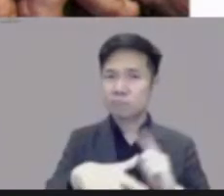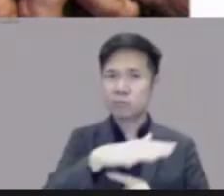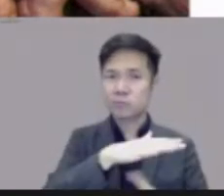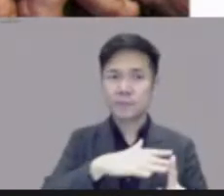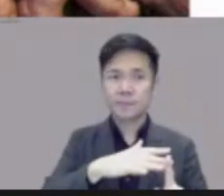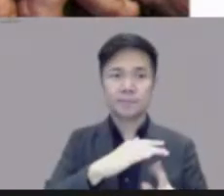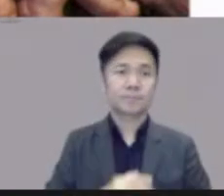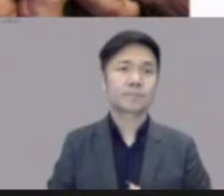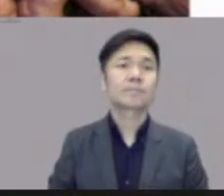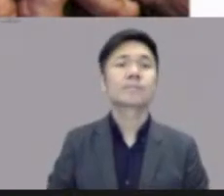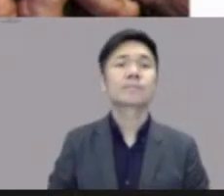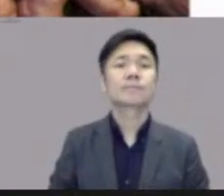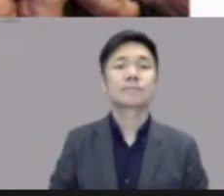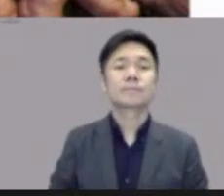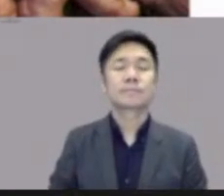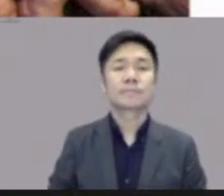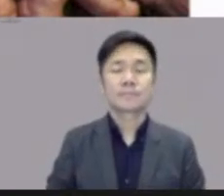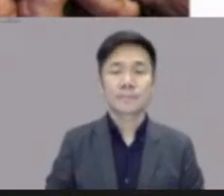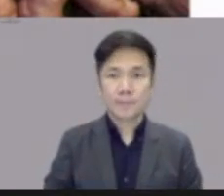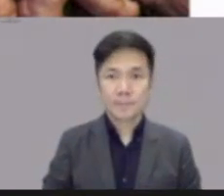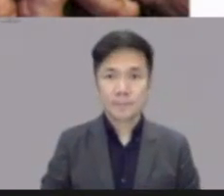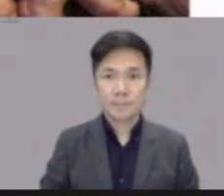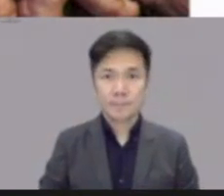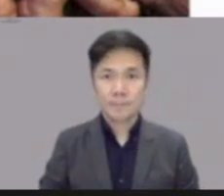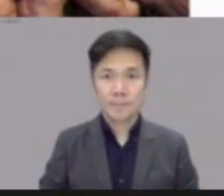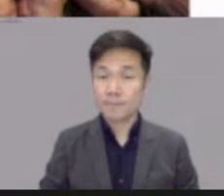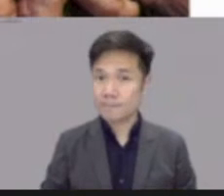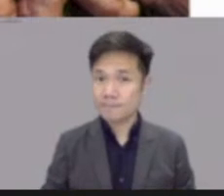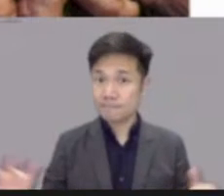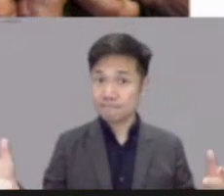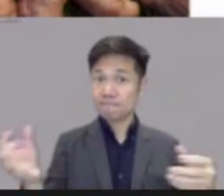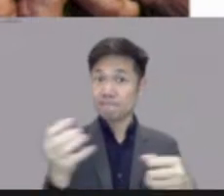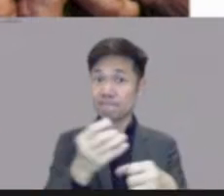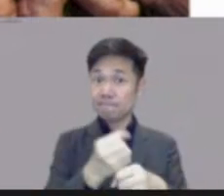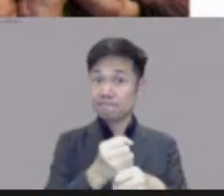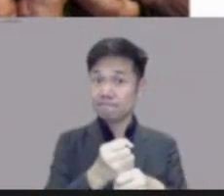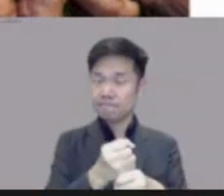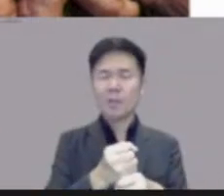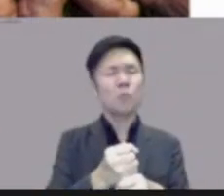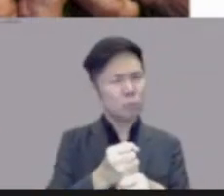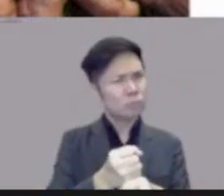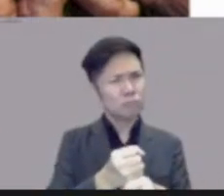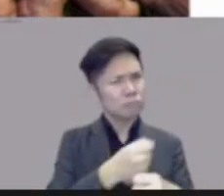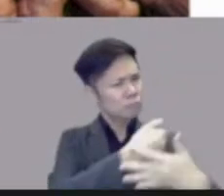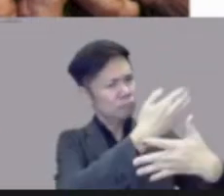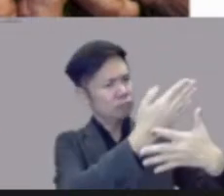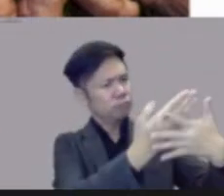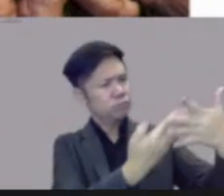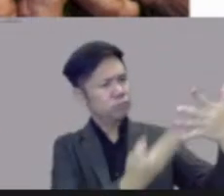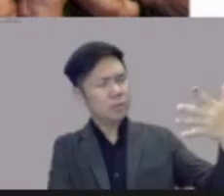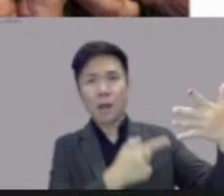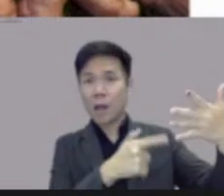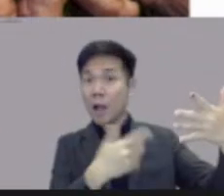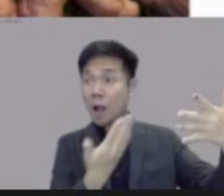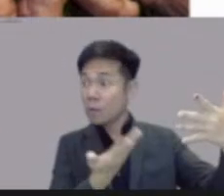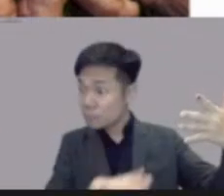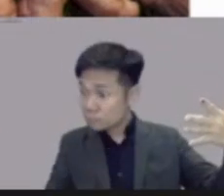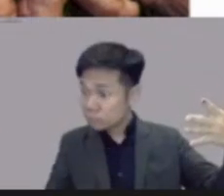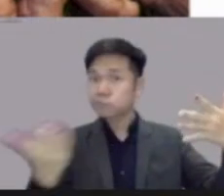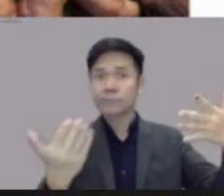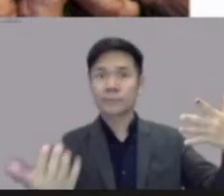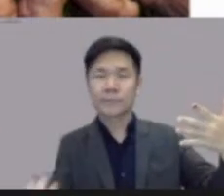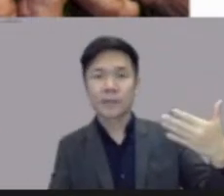in conclusion they're really quite a number of opportunities for stronger Regional cooperation and collaboration solidarity